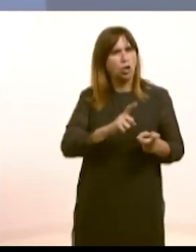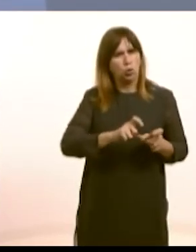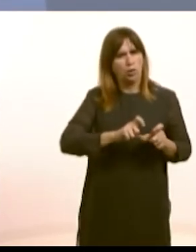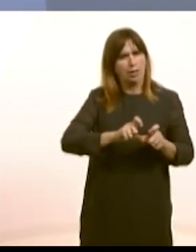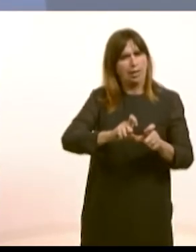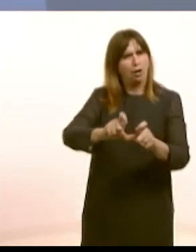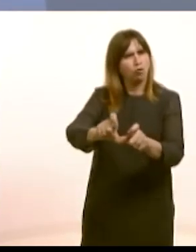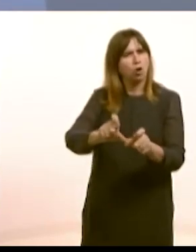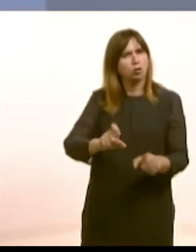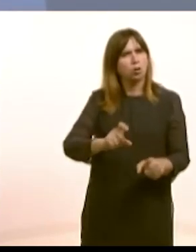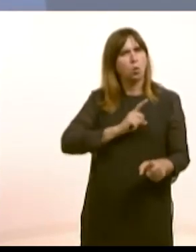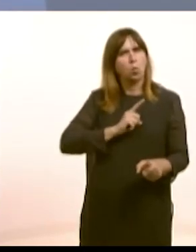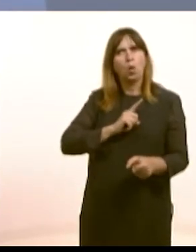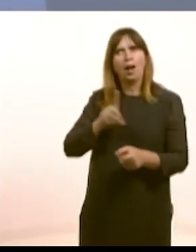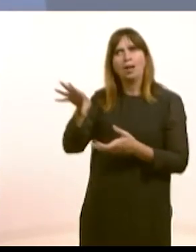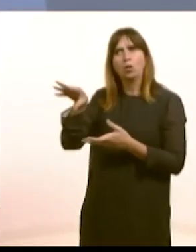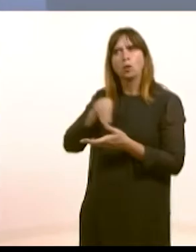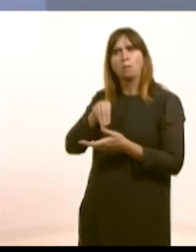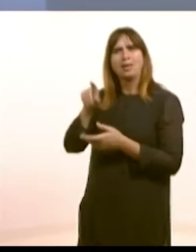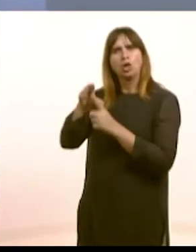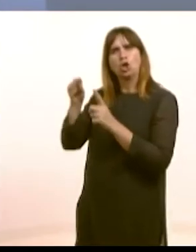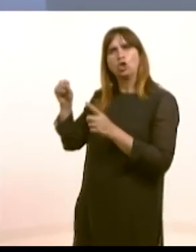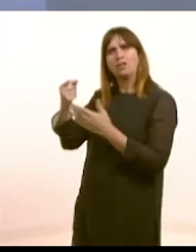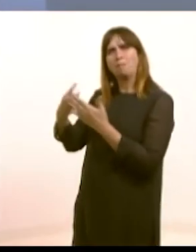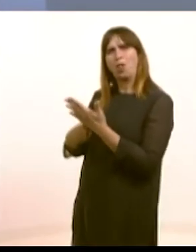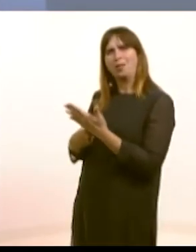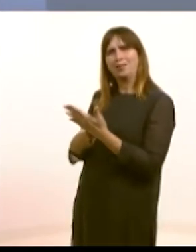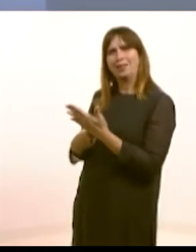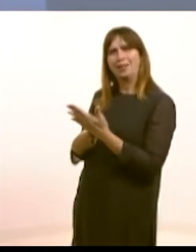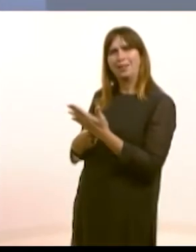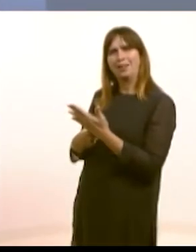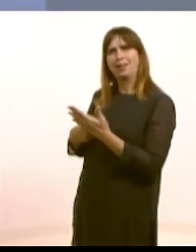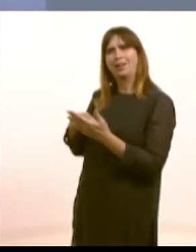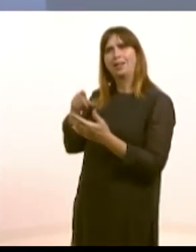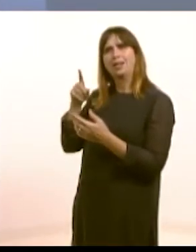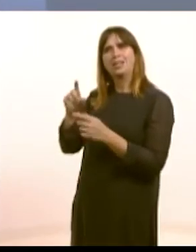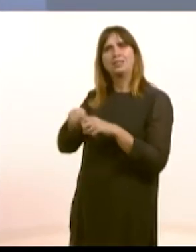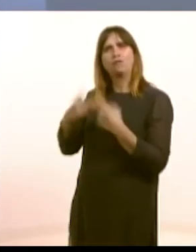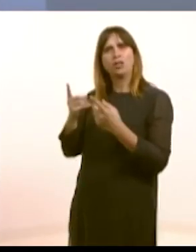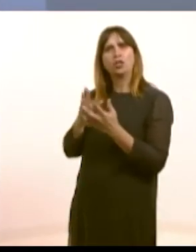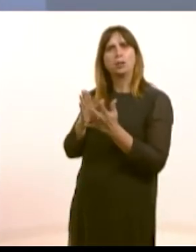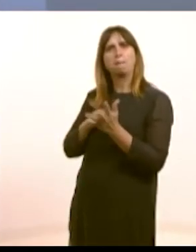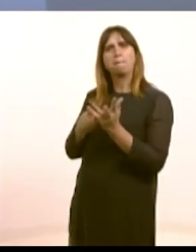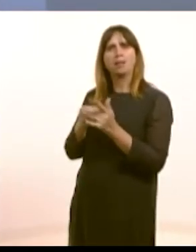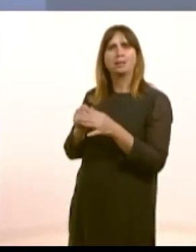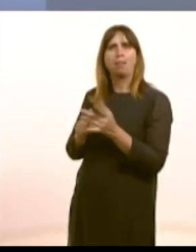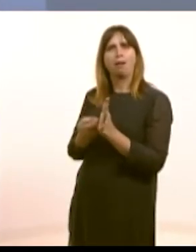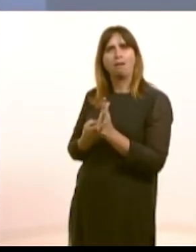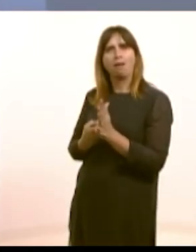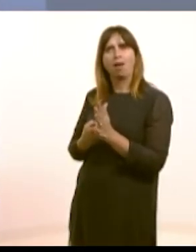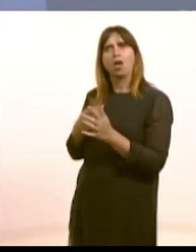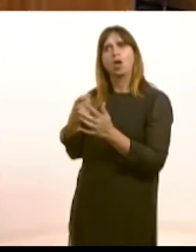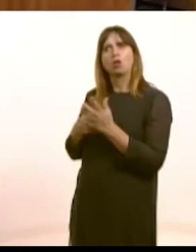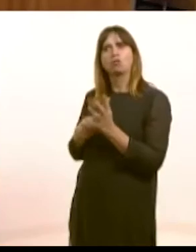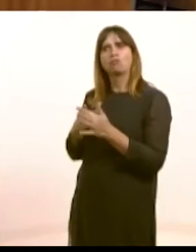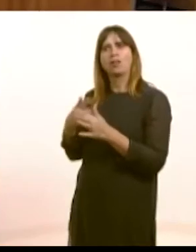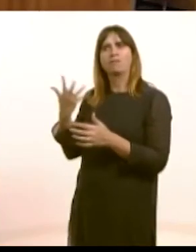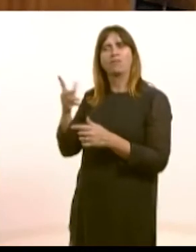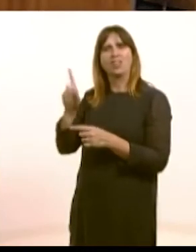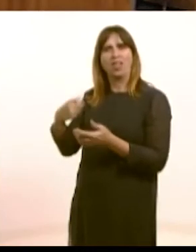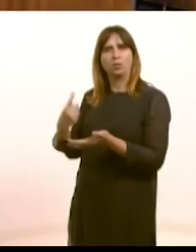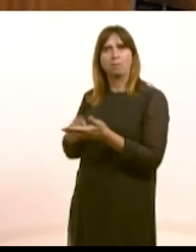permanent instead of adopting Welsh Conservative policies around differentiated multiplier and tapering relief to 15,000? Well, I have to